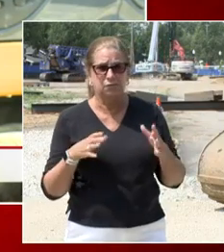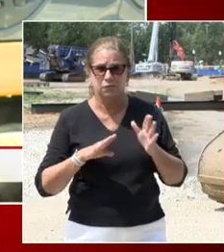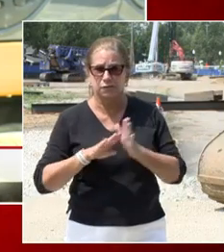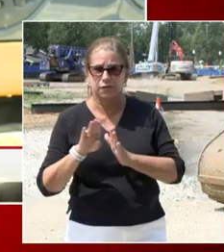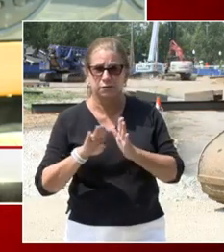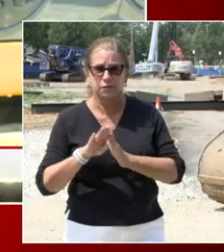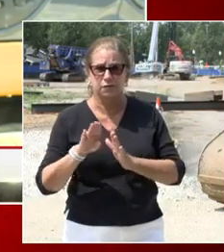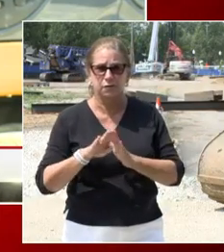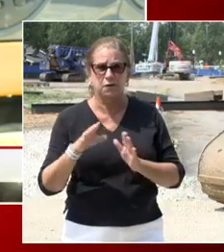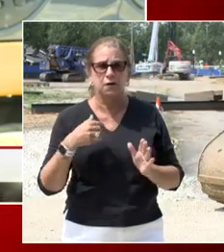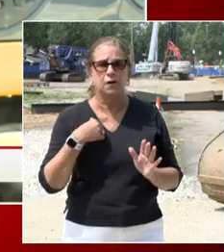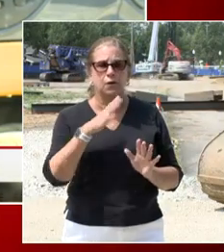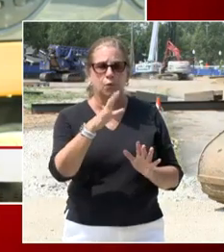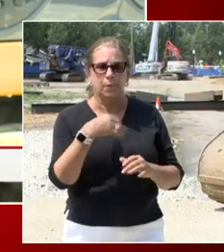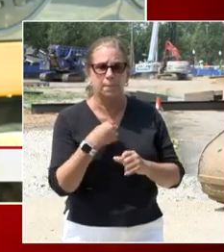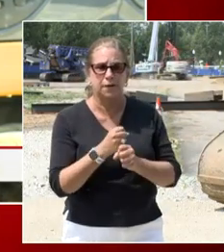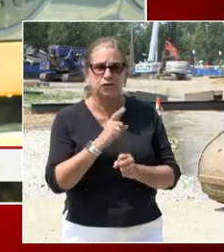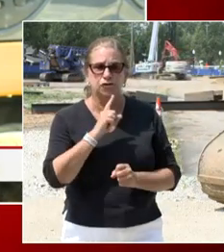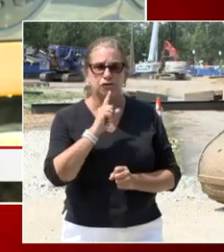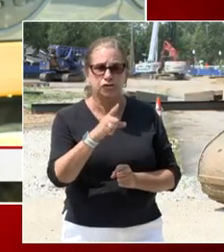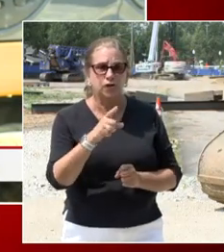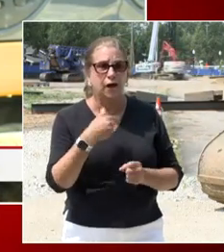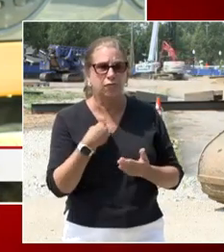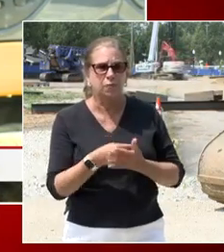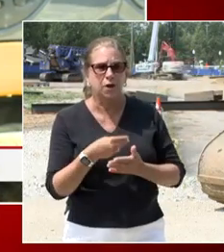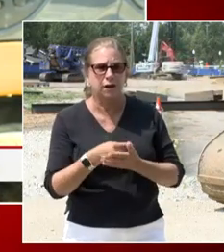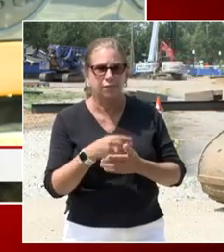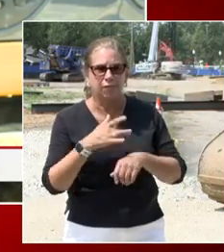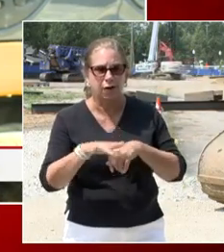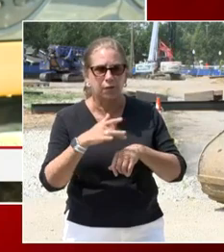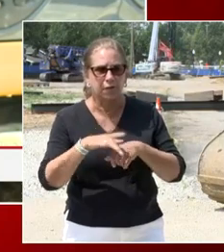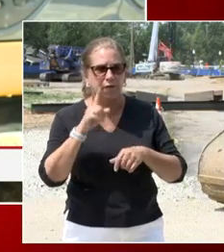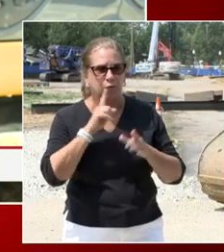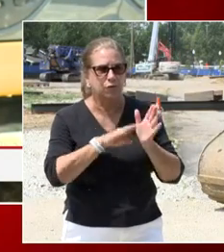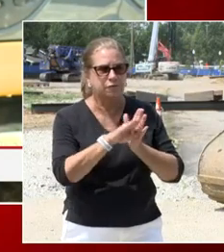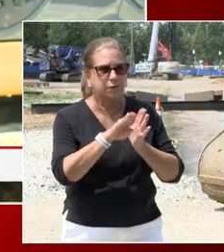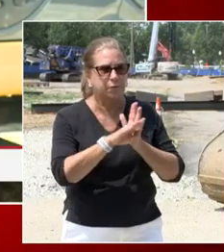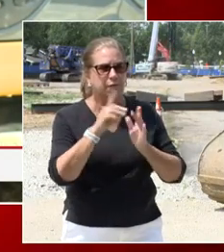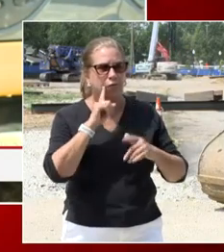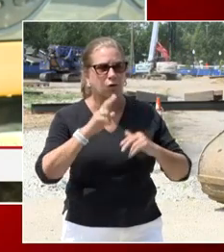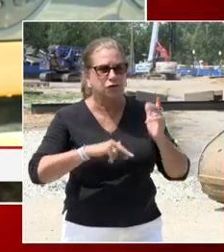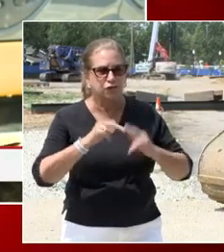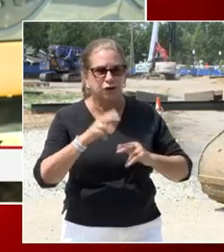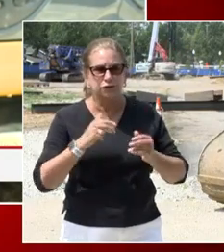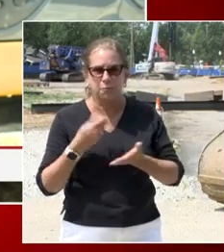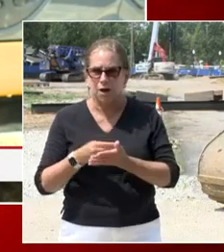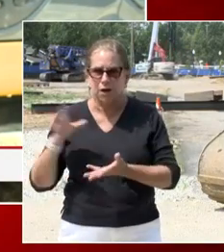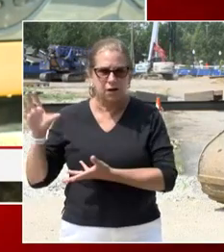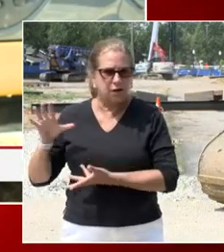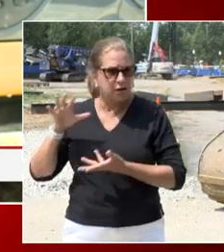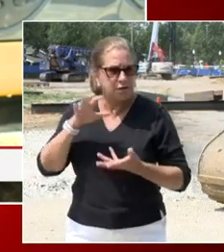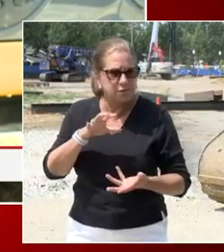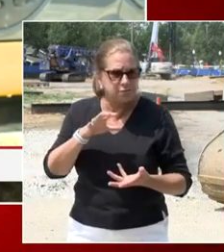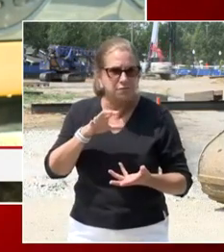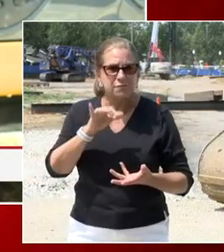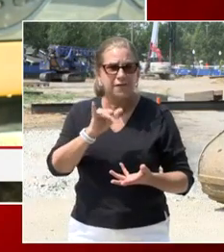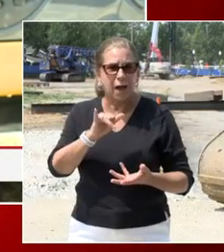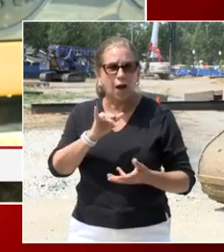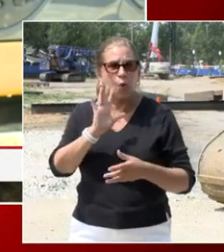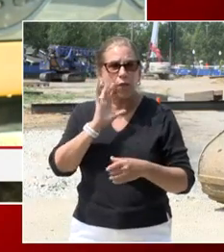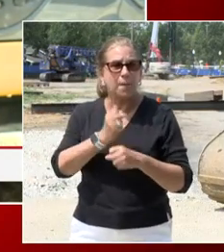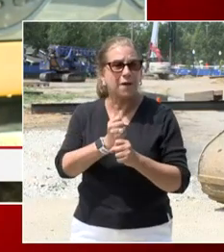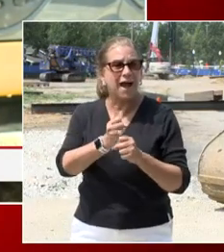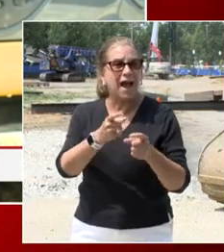that we have the budget that we need to get this done. They have my budget